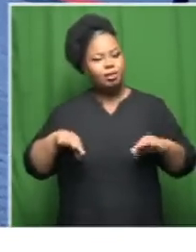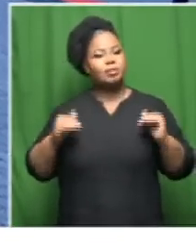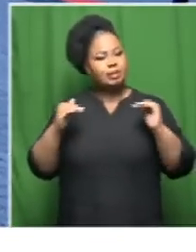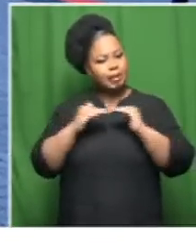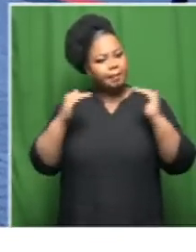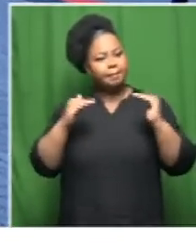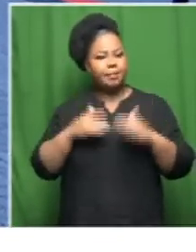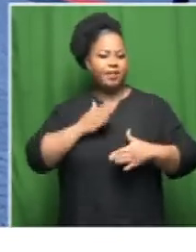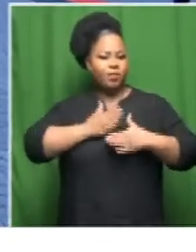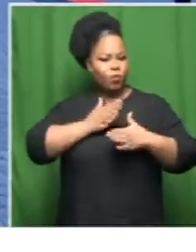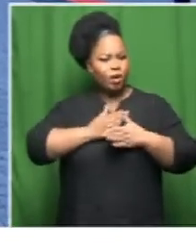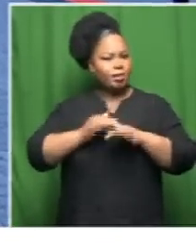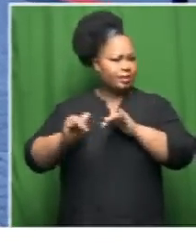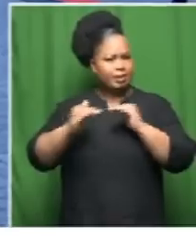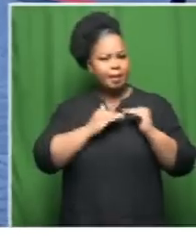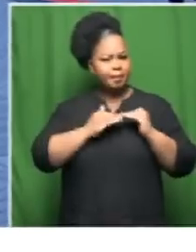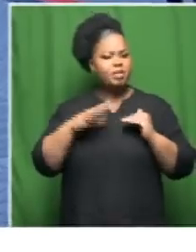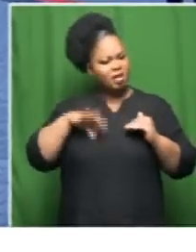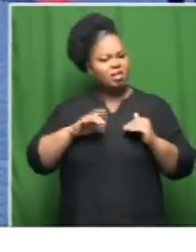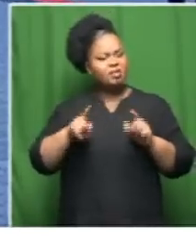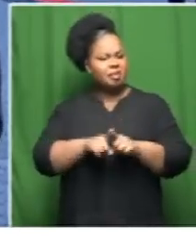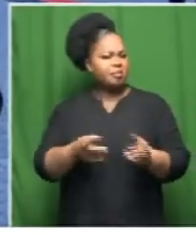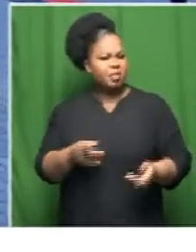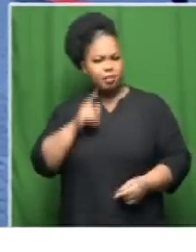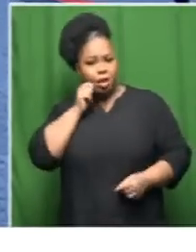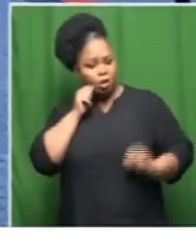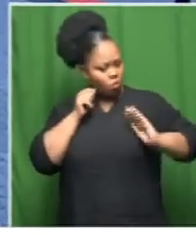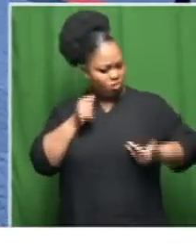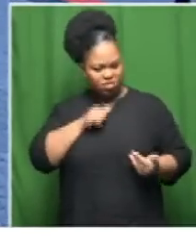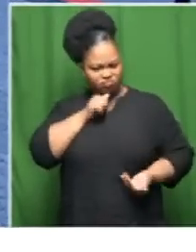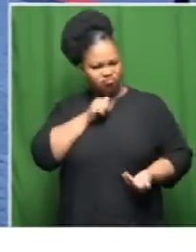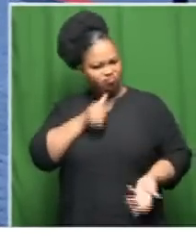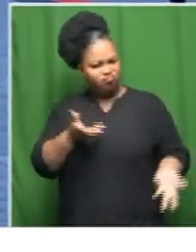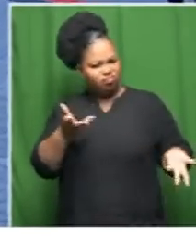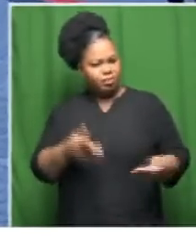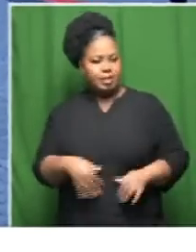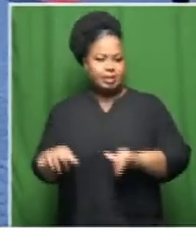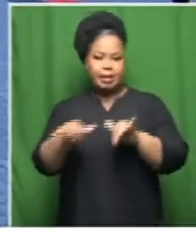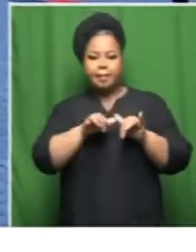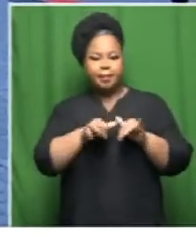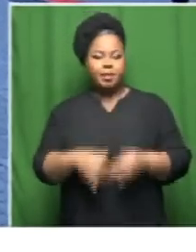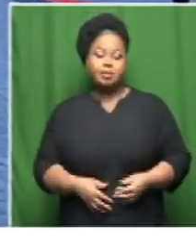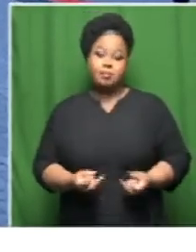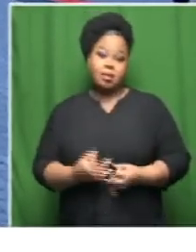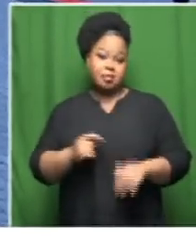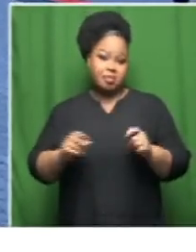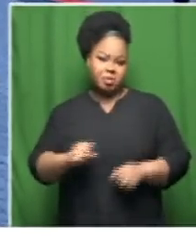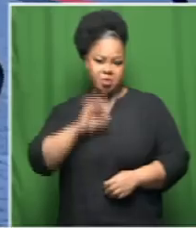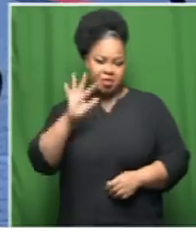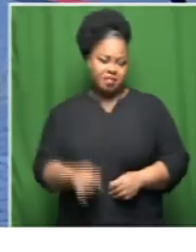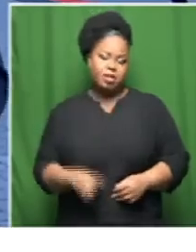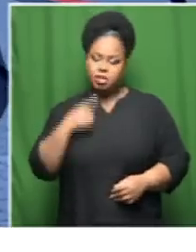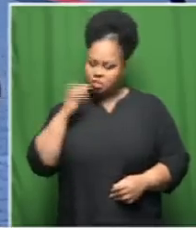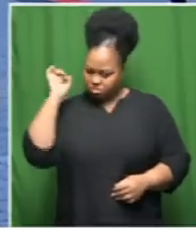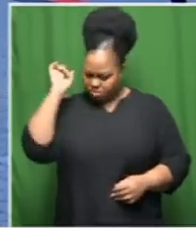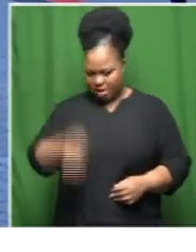If the ladies are playing national football, as like the men are, then why can't you compensate them the same? And we've seen a lot of South Africans that said they've taken up the mantle, saying,